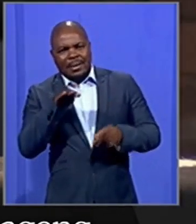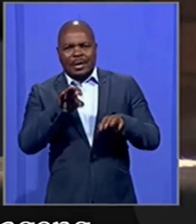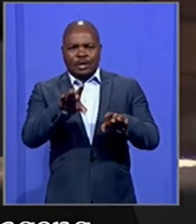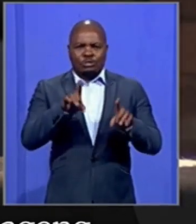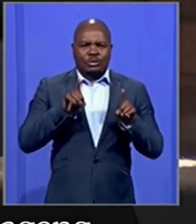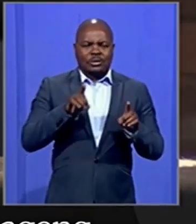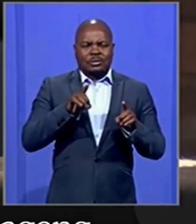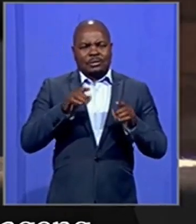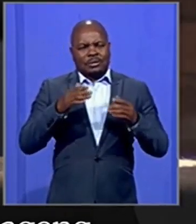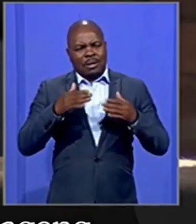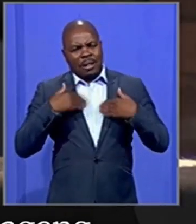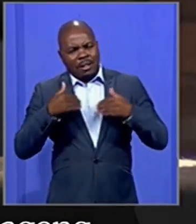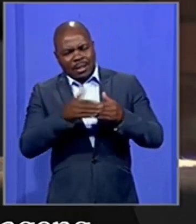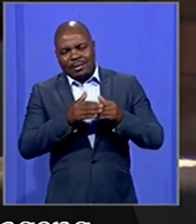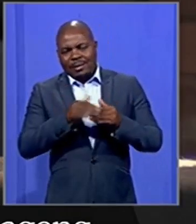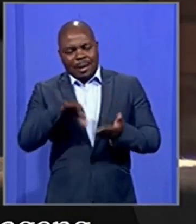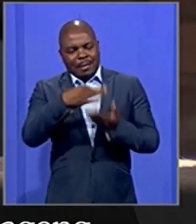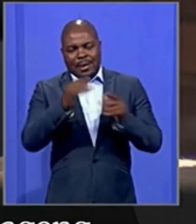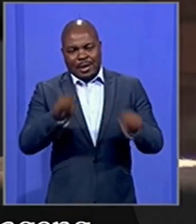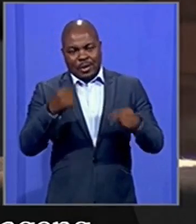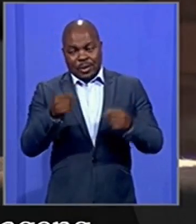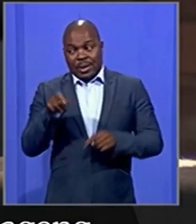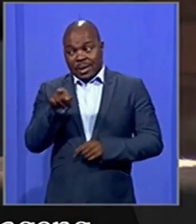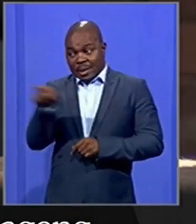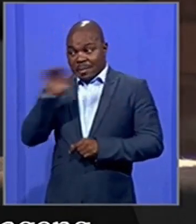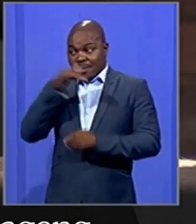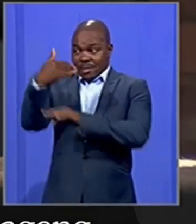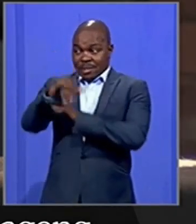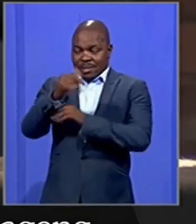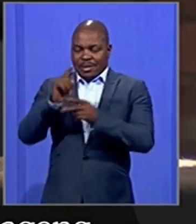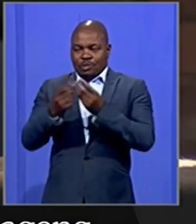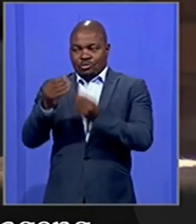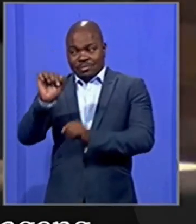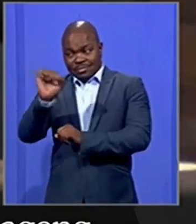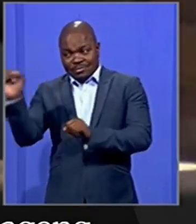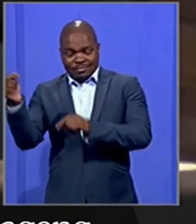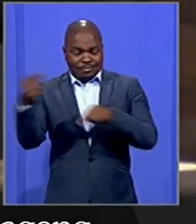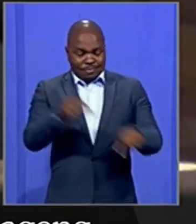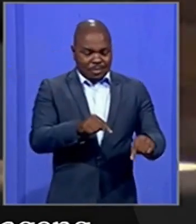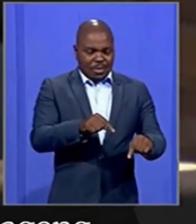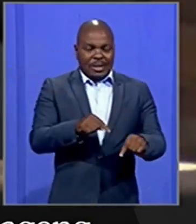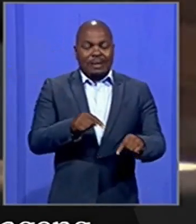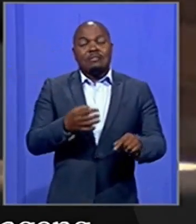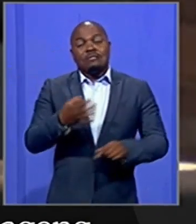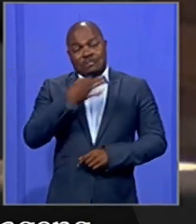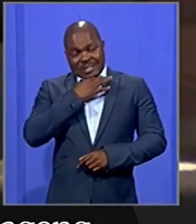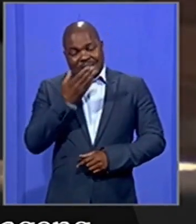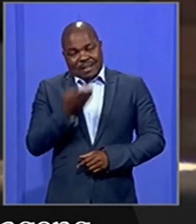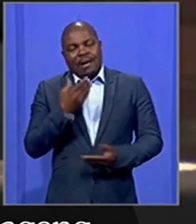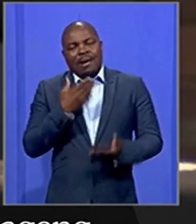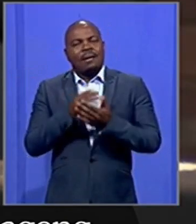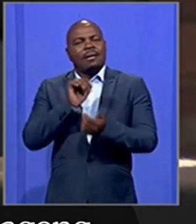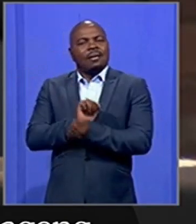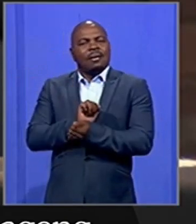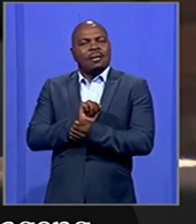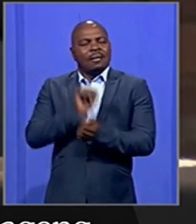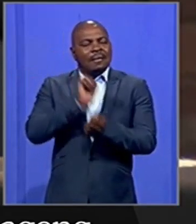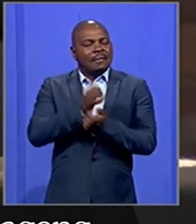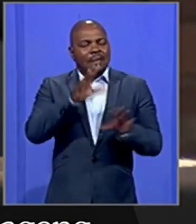healthcare. They also expose asylum seekers and their children to a constant risk of arrest, detention, and